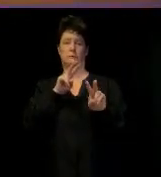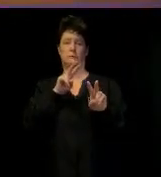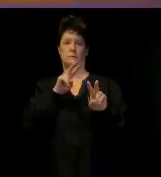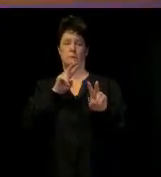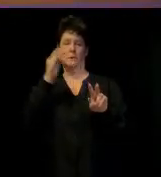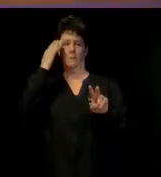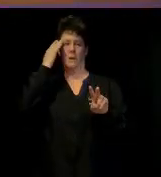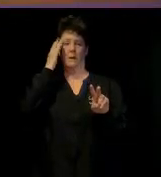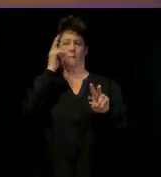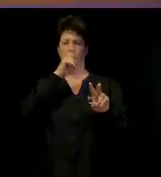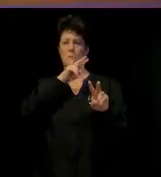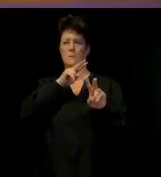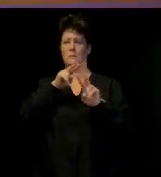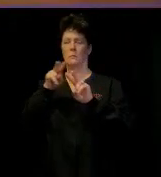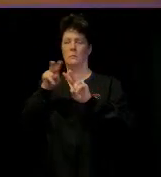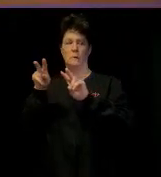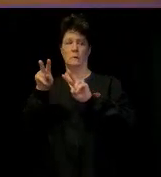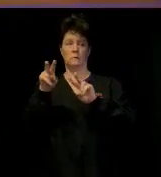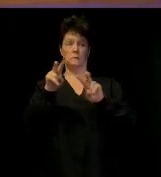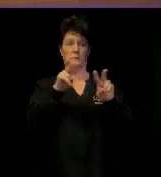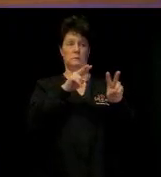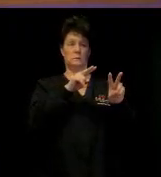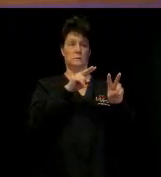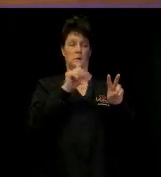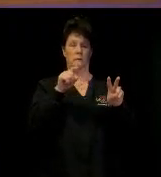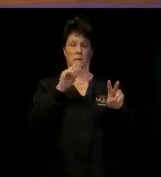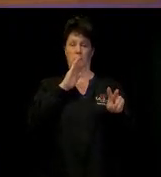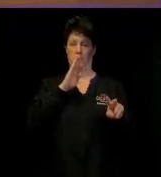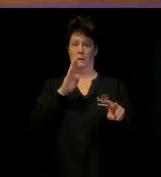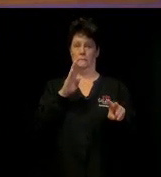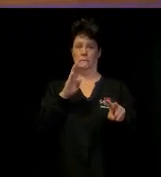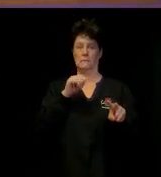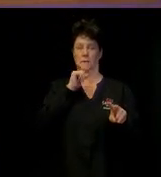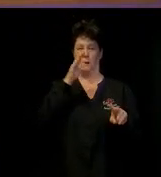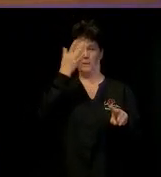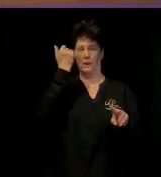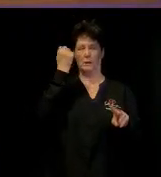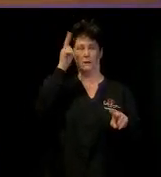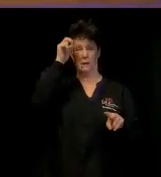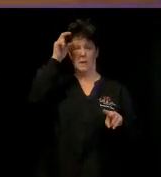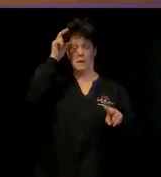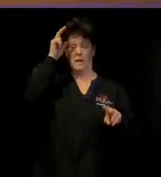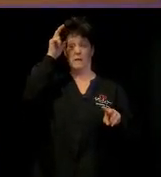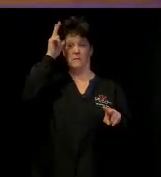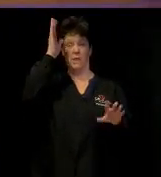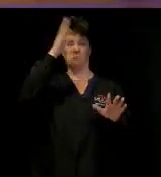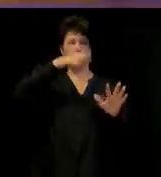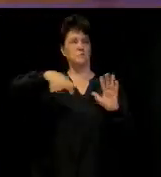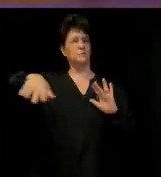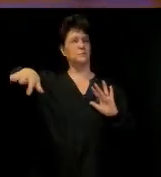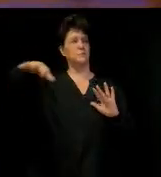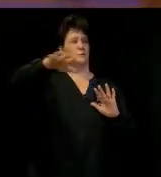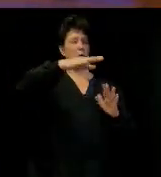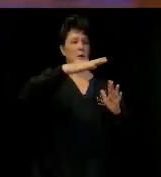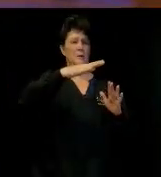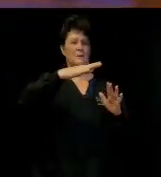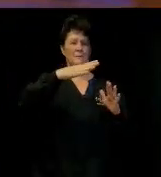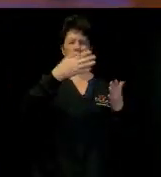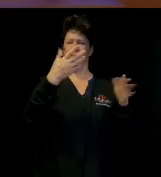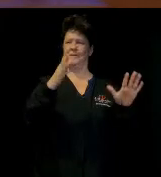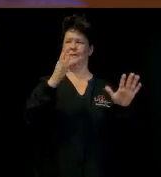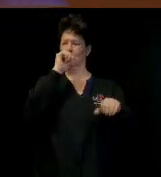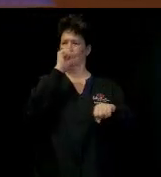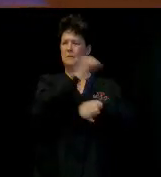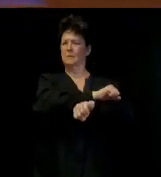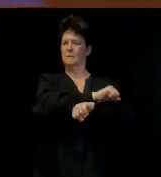mindful of what's going on around us. We got to be mindful, not because the devil's on the loose and obviously we know he's defeated, but we can't be ignorant